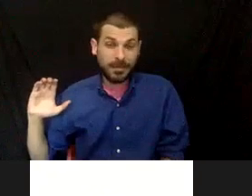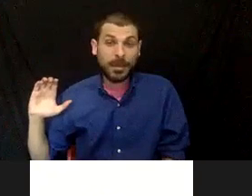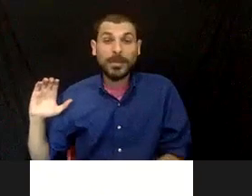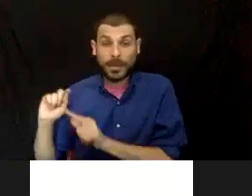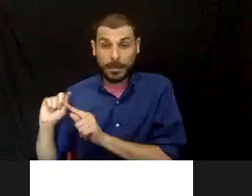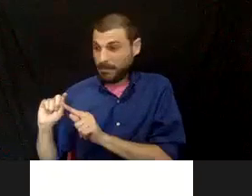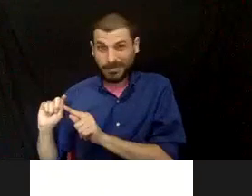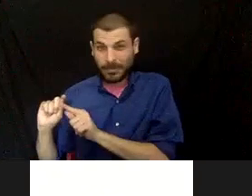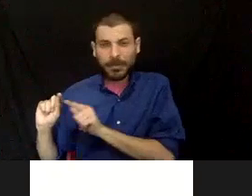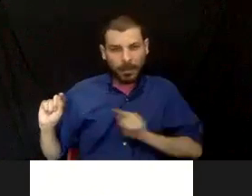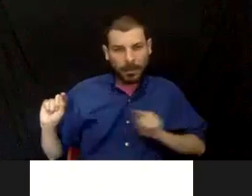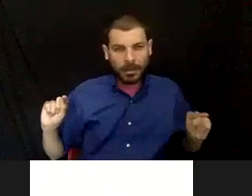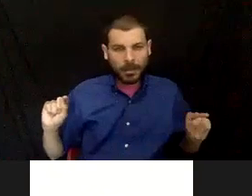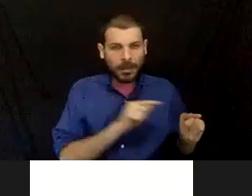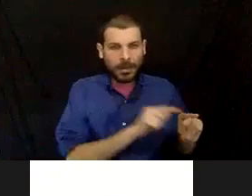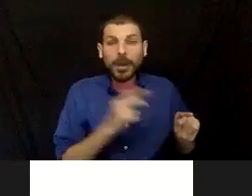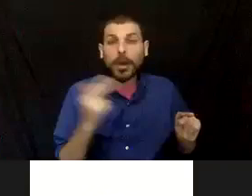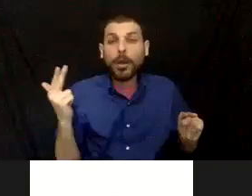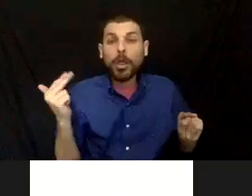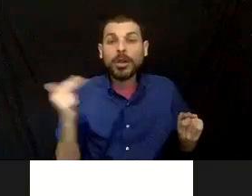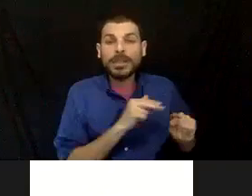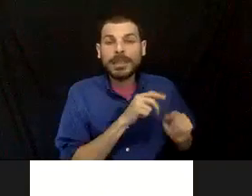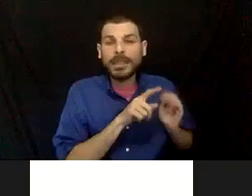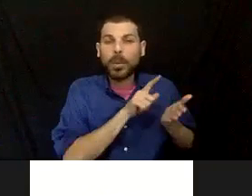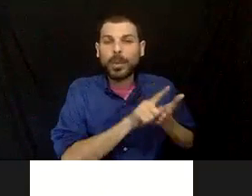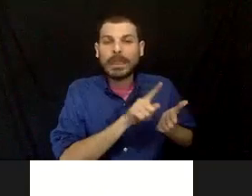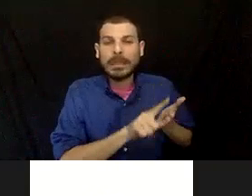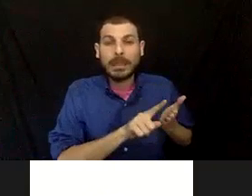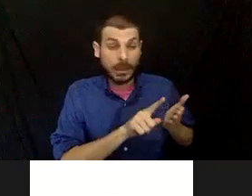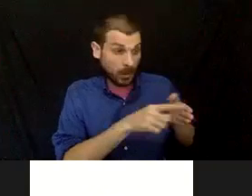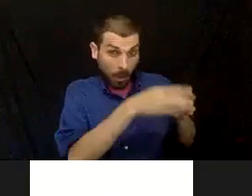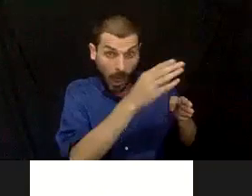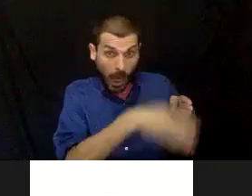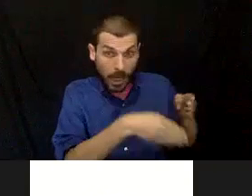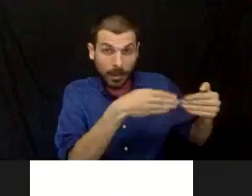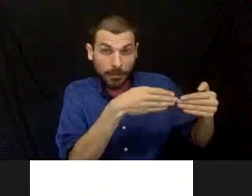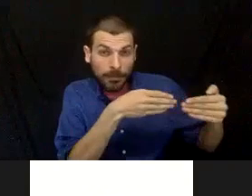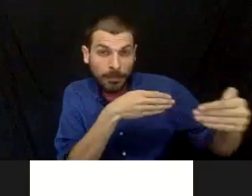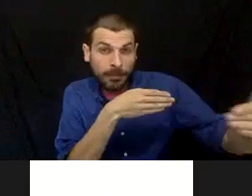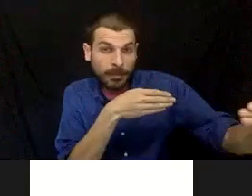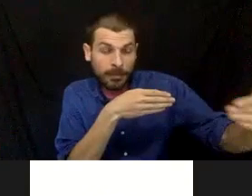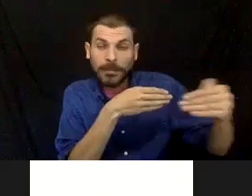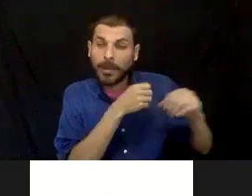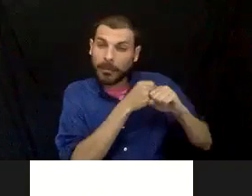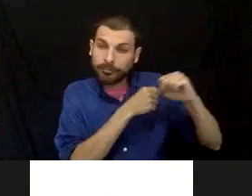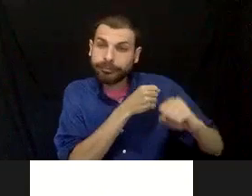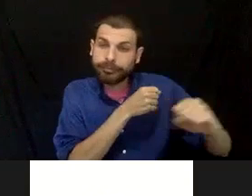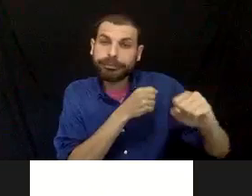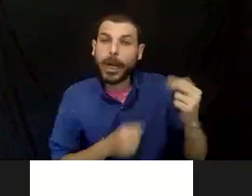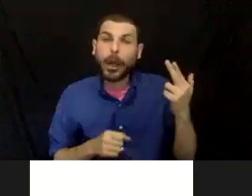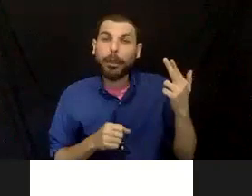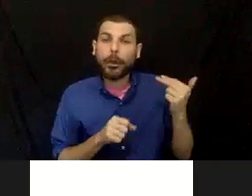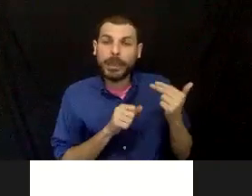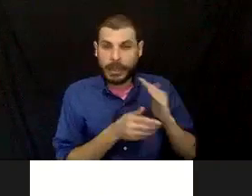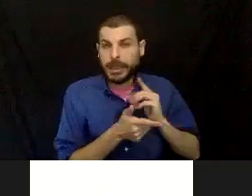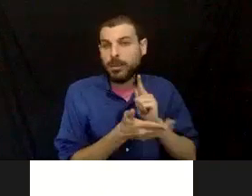13-week extension of regular unemployment. And this is important too, because, you know, you could think, well, when my regular